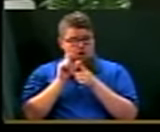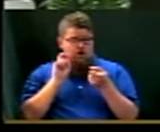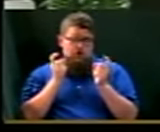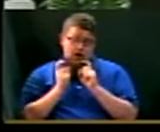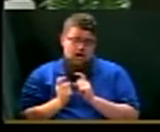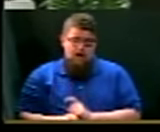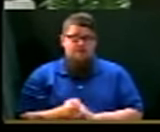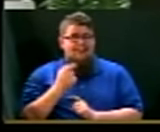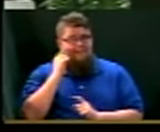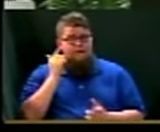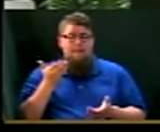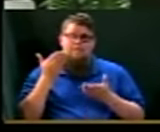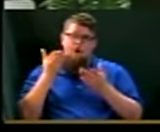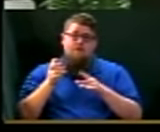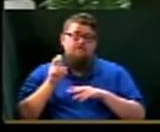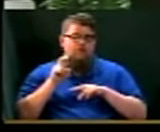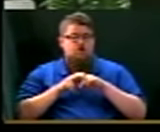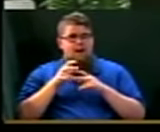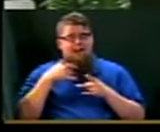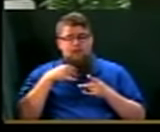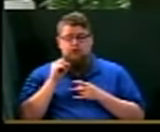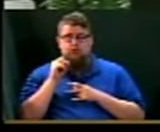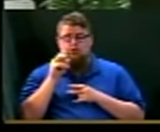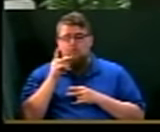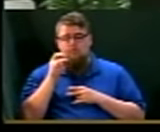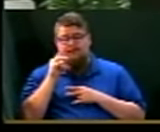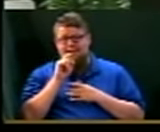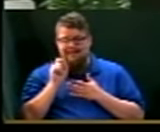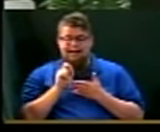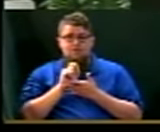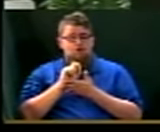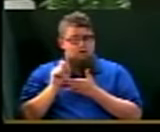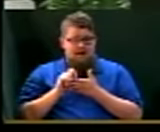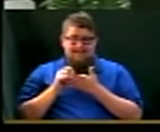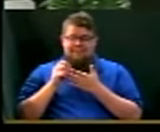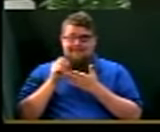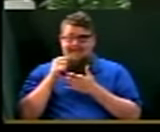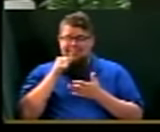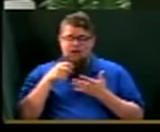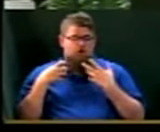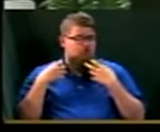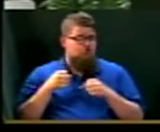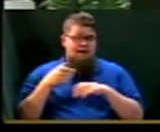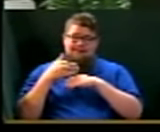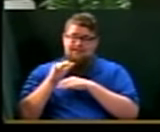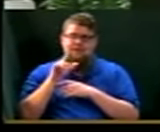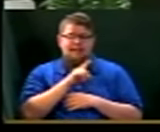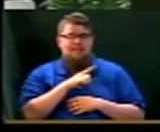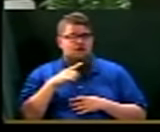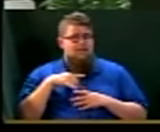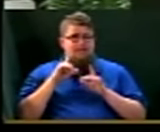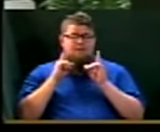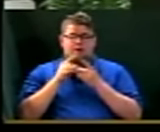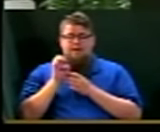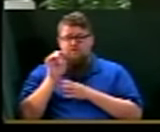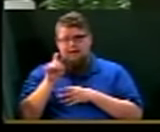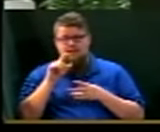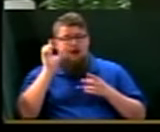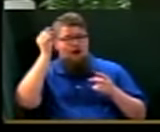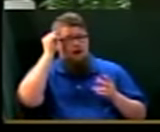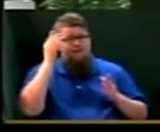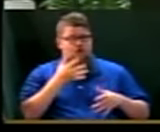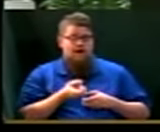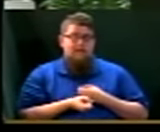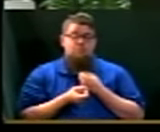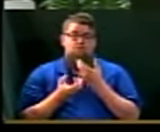is a motion for our chair and the superintendent to draft a strong letter to our legislative delegates, our Department of Education, and our governor, expressing